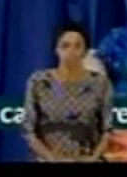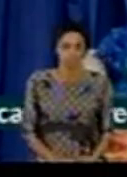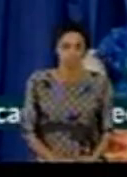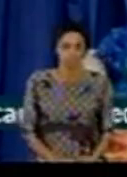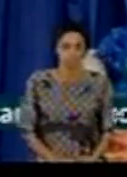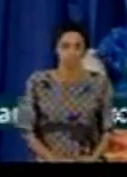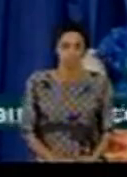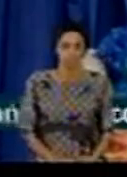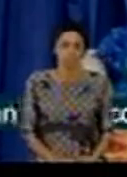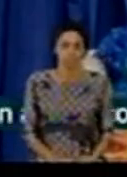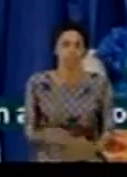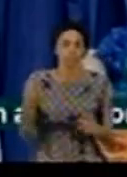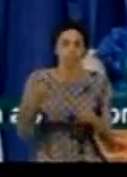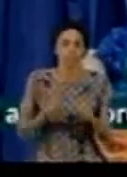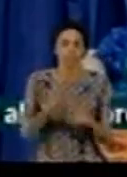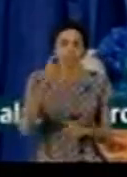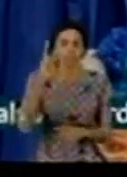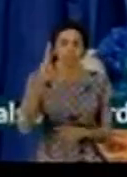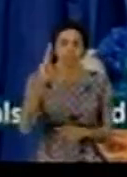Grace Bible Church.